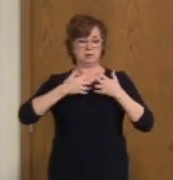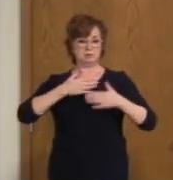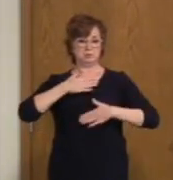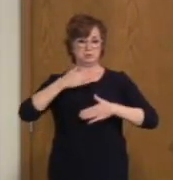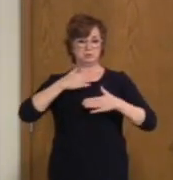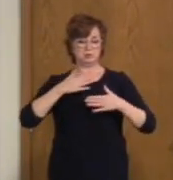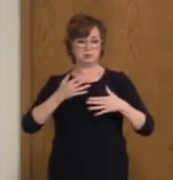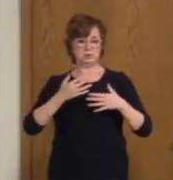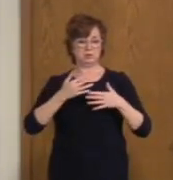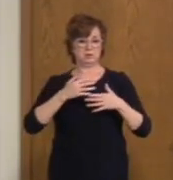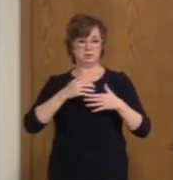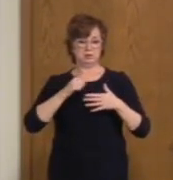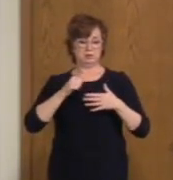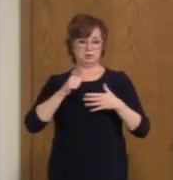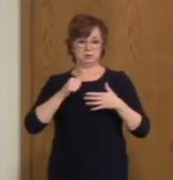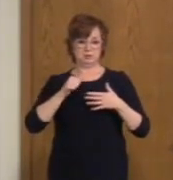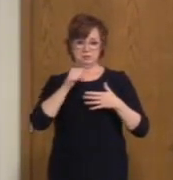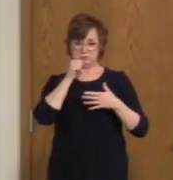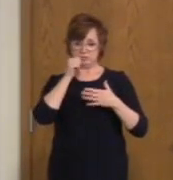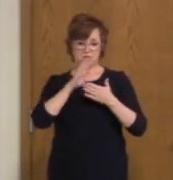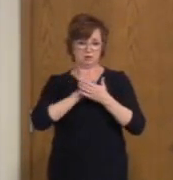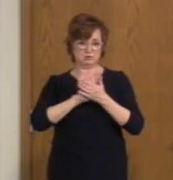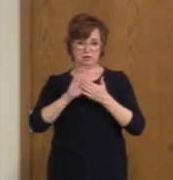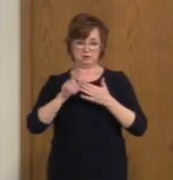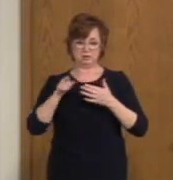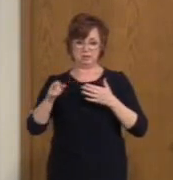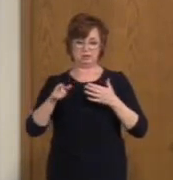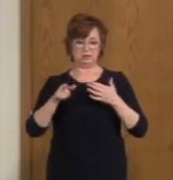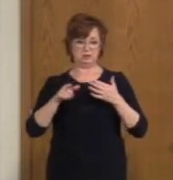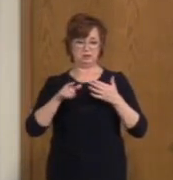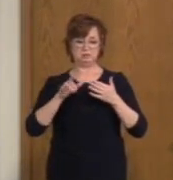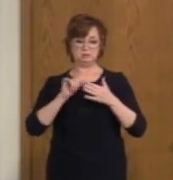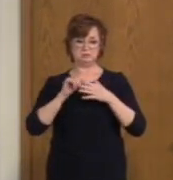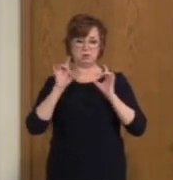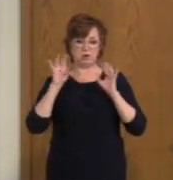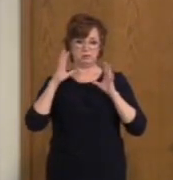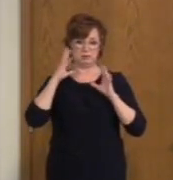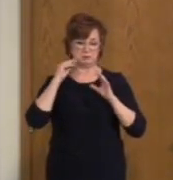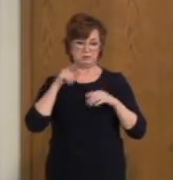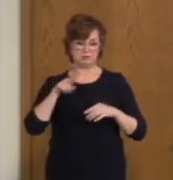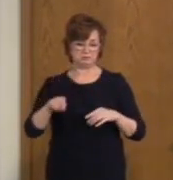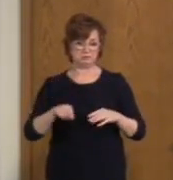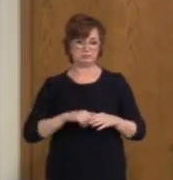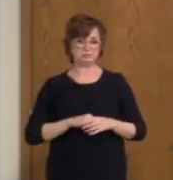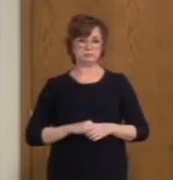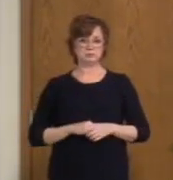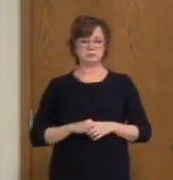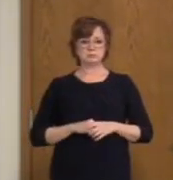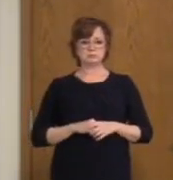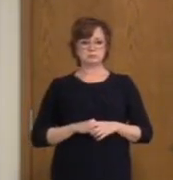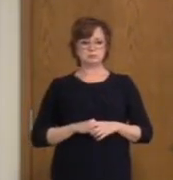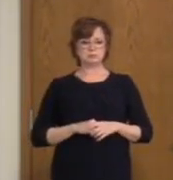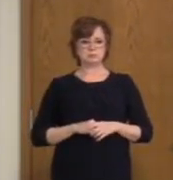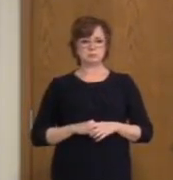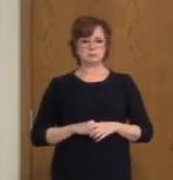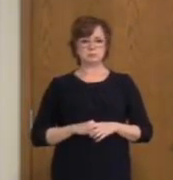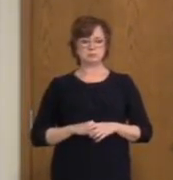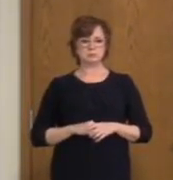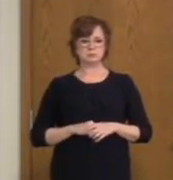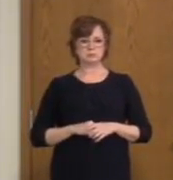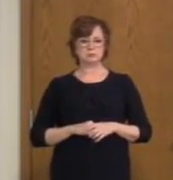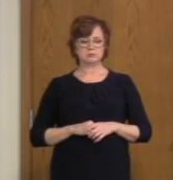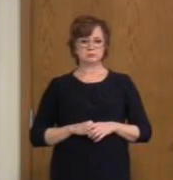critical, but we can't just rely on that. And while orders were required in Regina that are very specific,